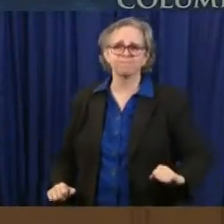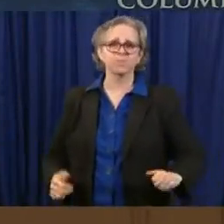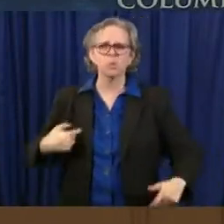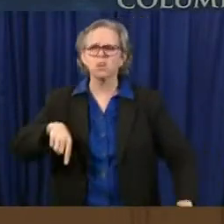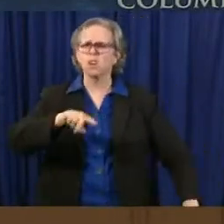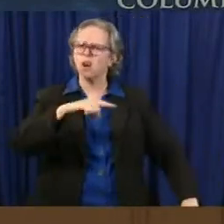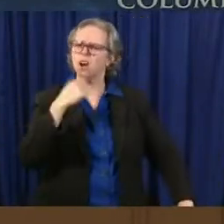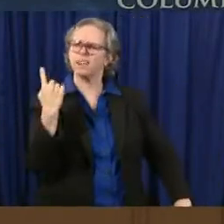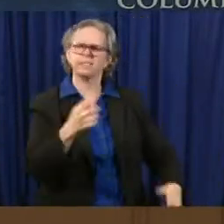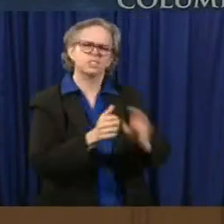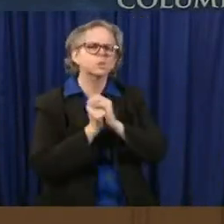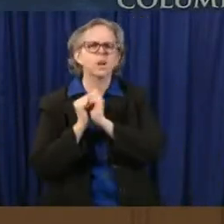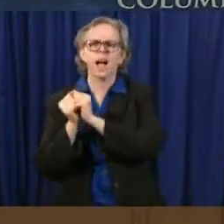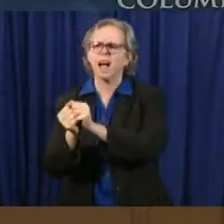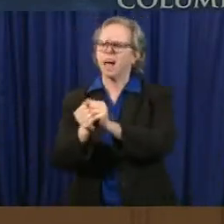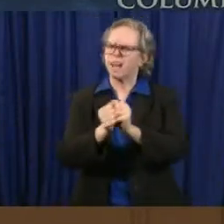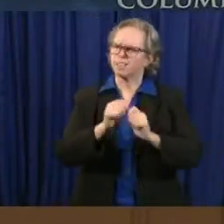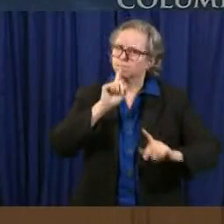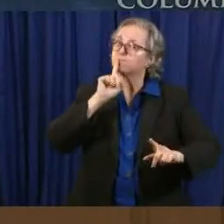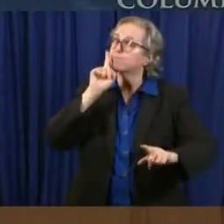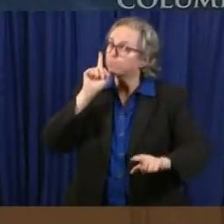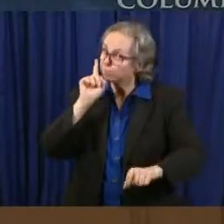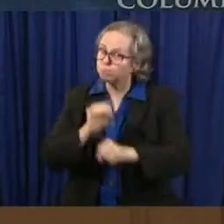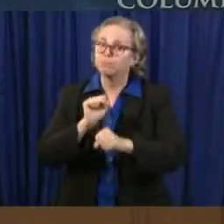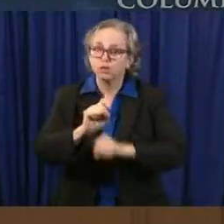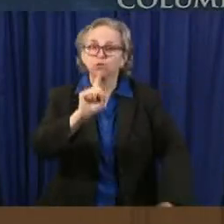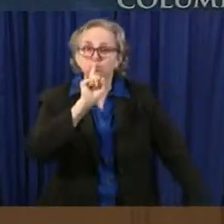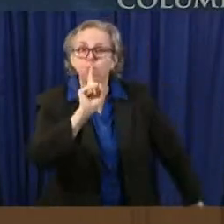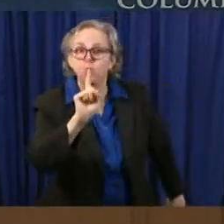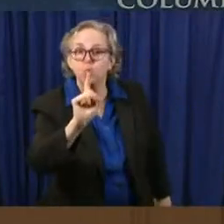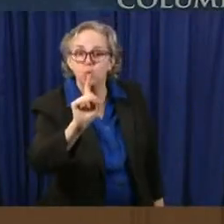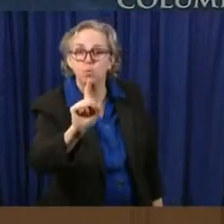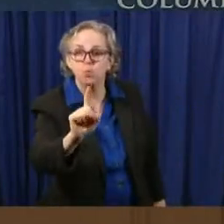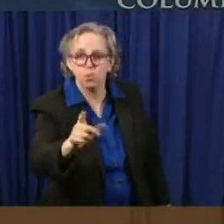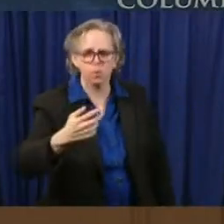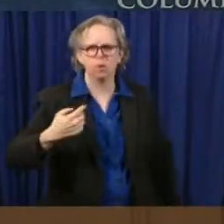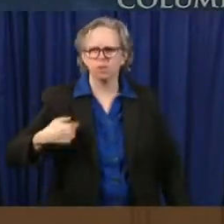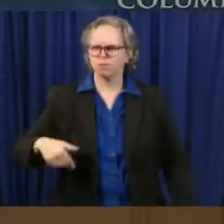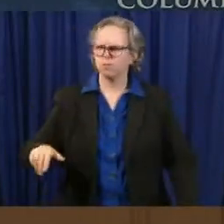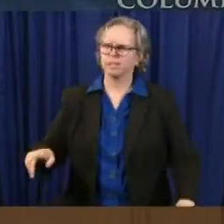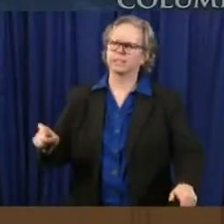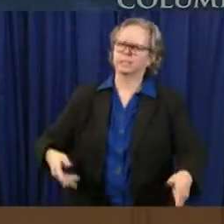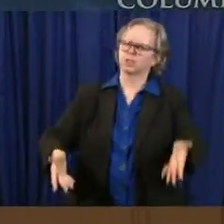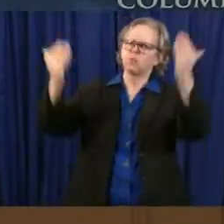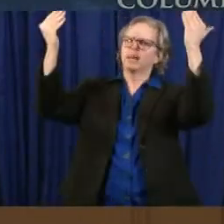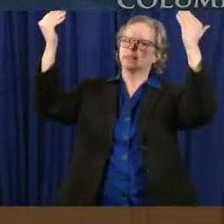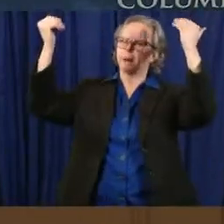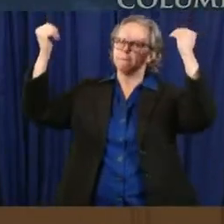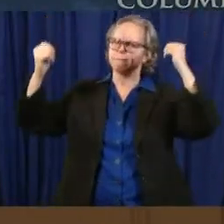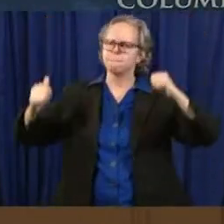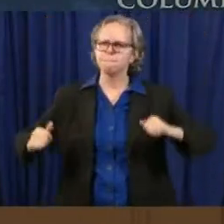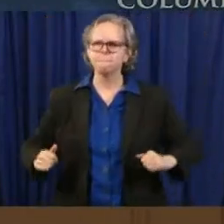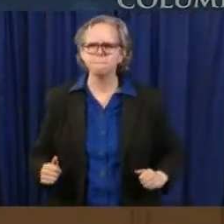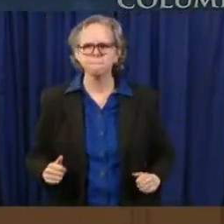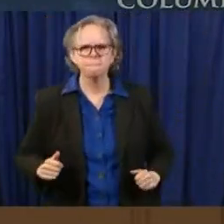We're all in this together, and this is true, and we gotta rise.